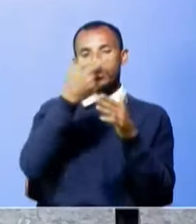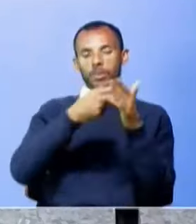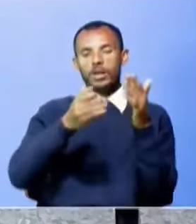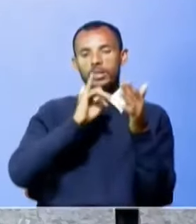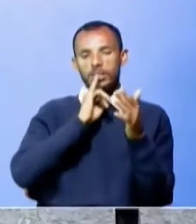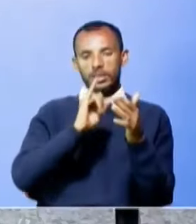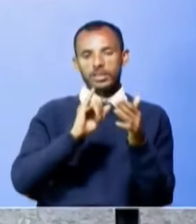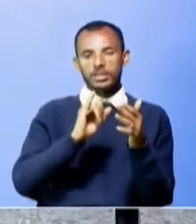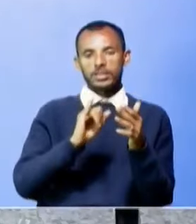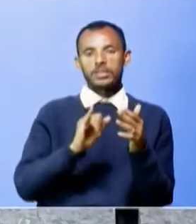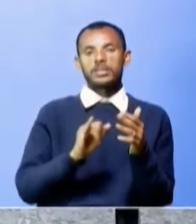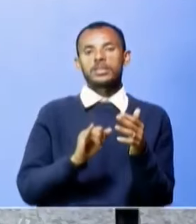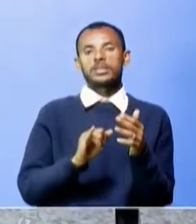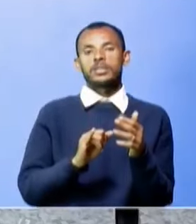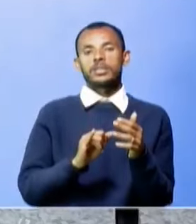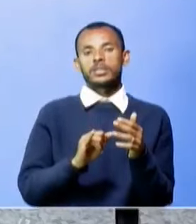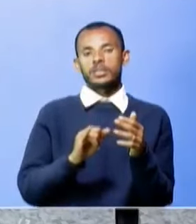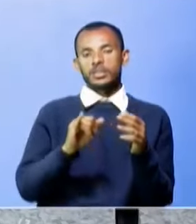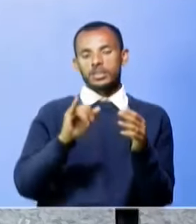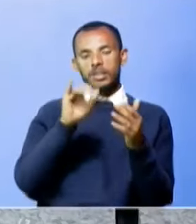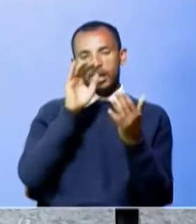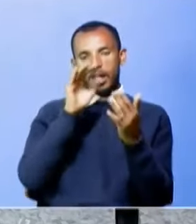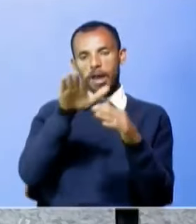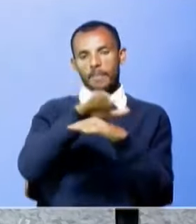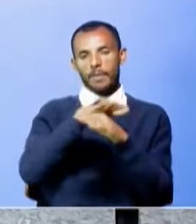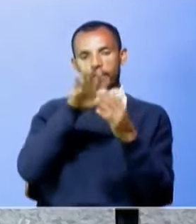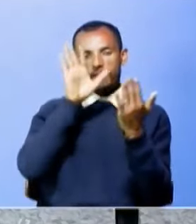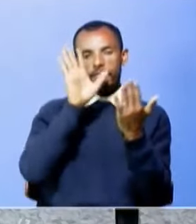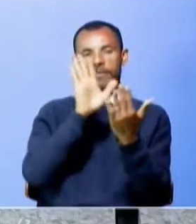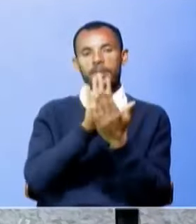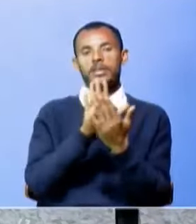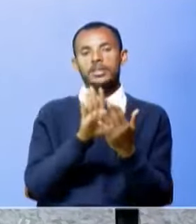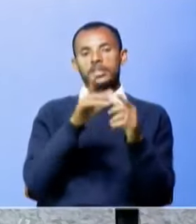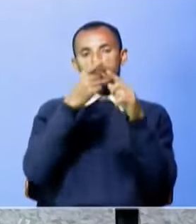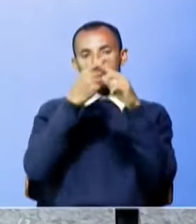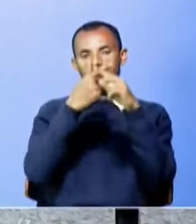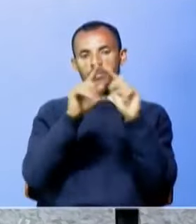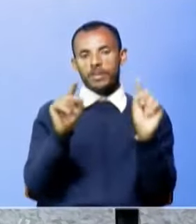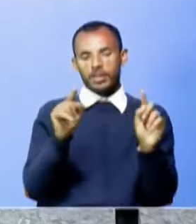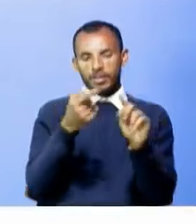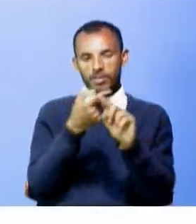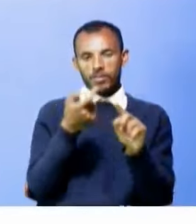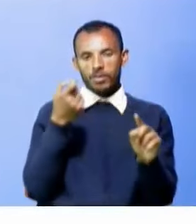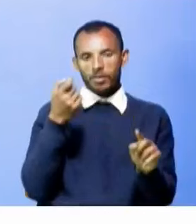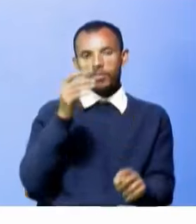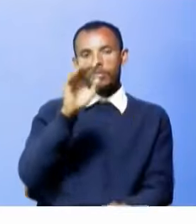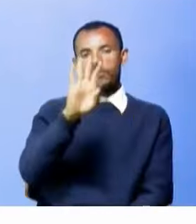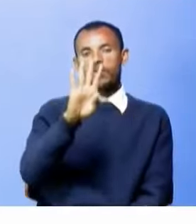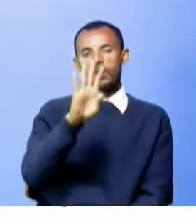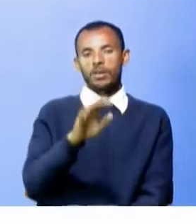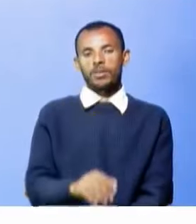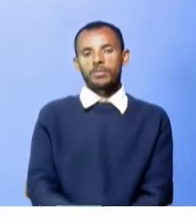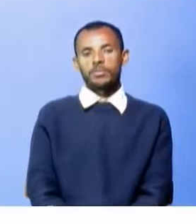observed on the upper face is different from 4?